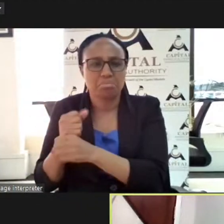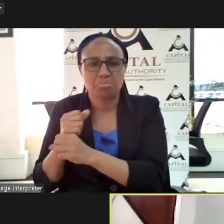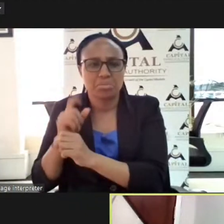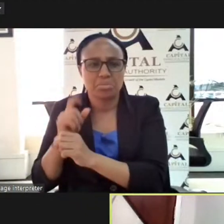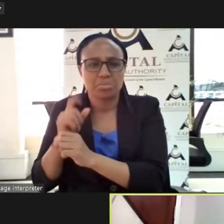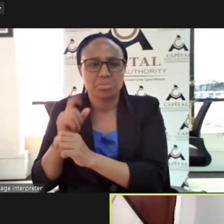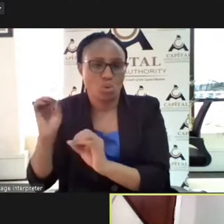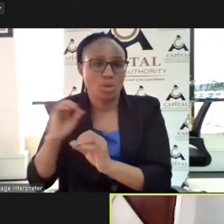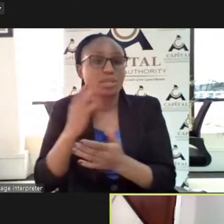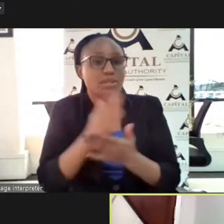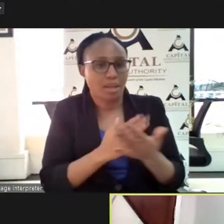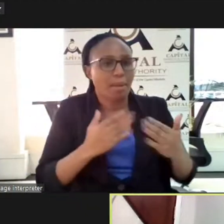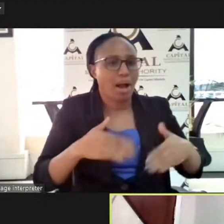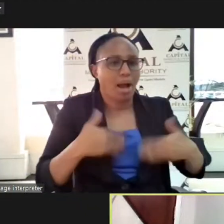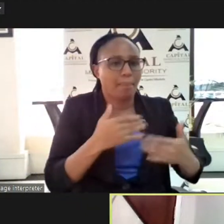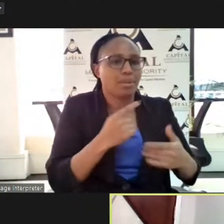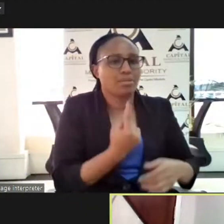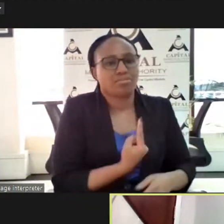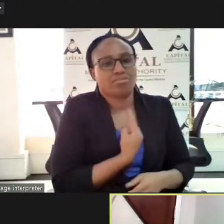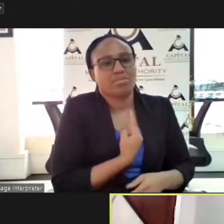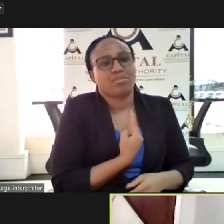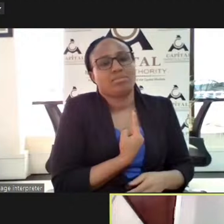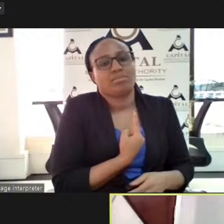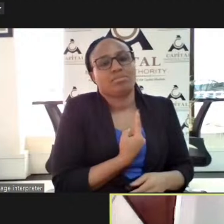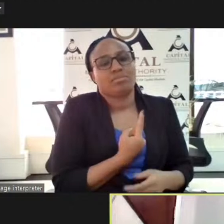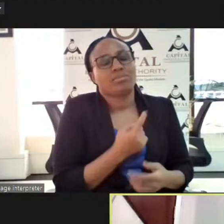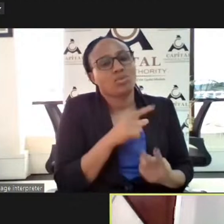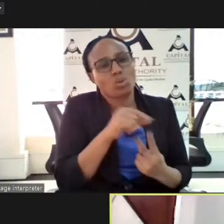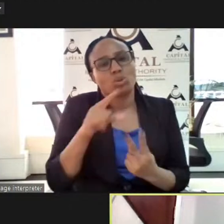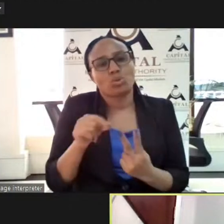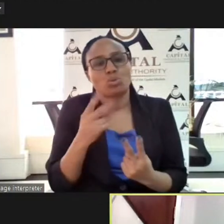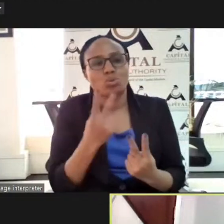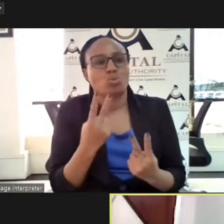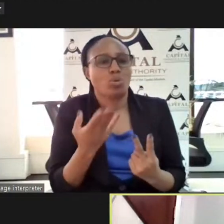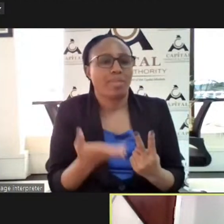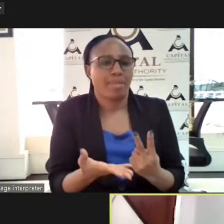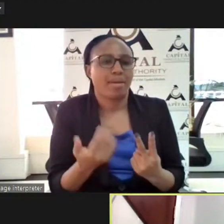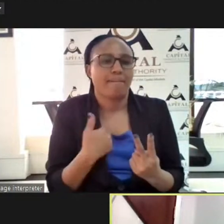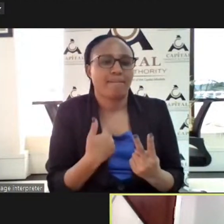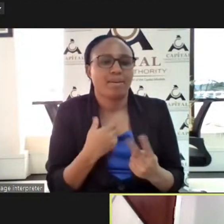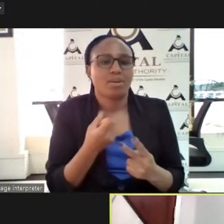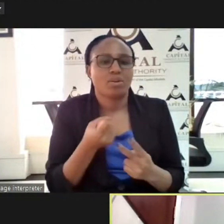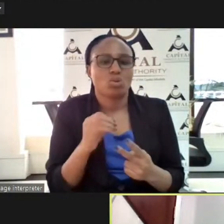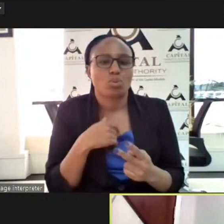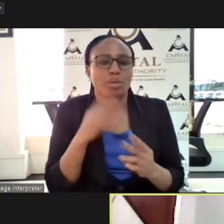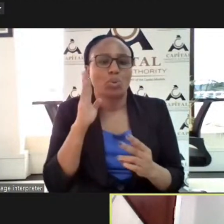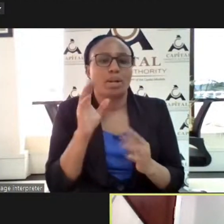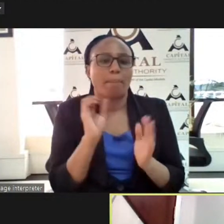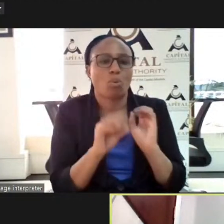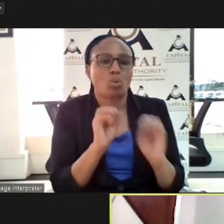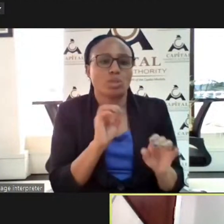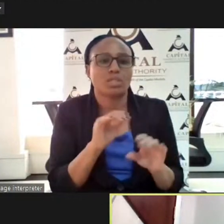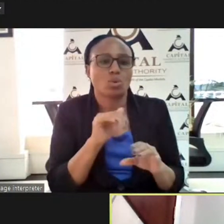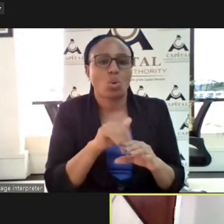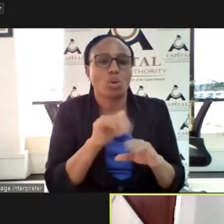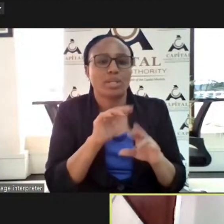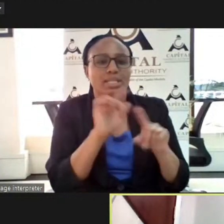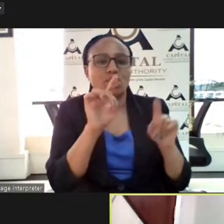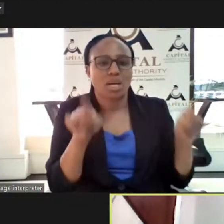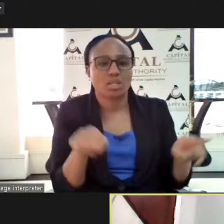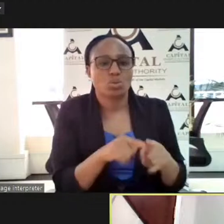who are happy to do it themselves. So both options exist. Now, I'll just post on the chat, and I hope you'll be able to see